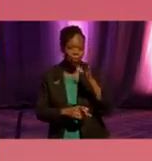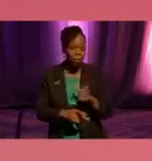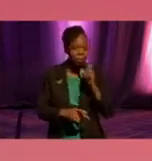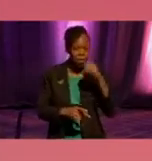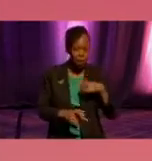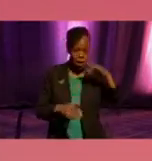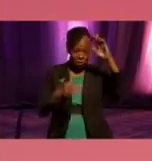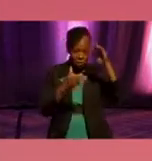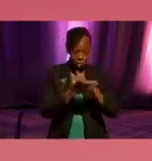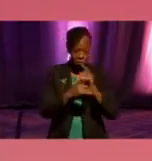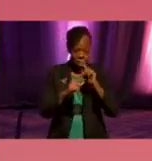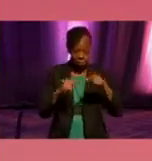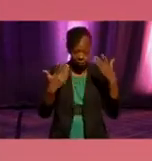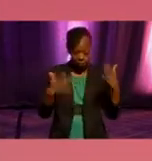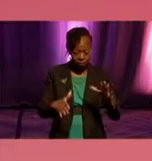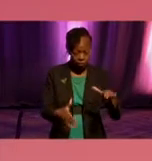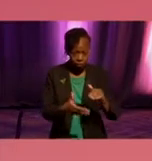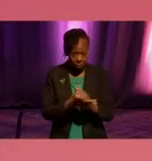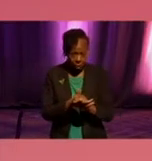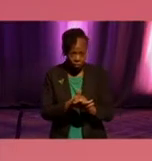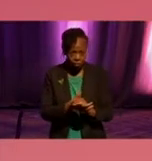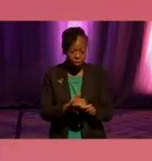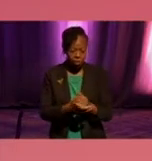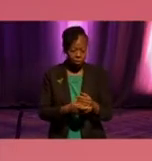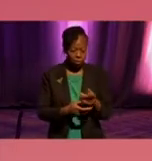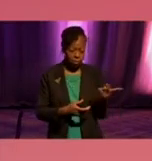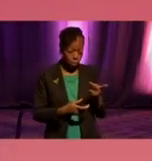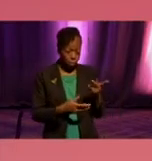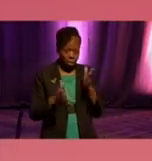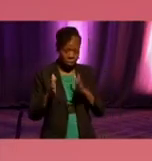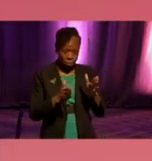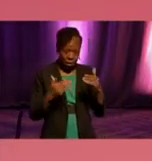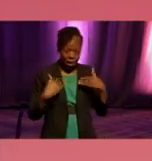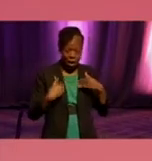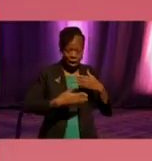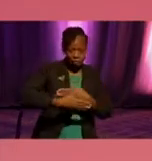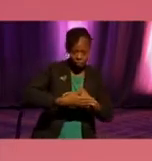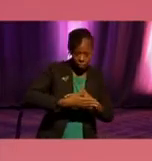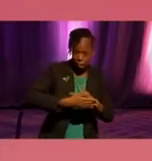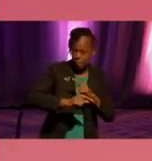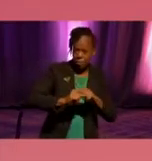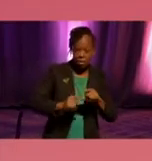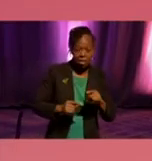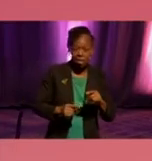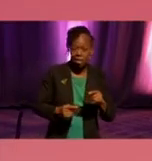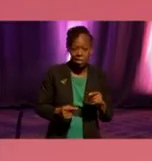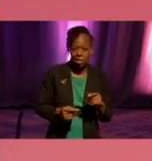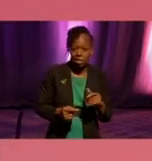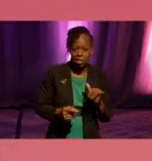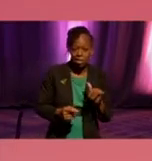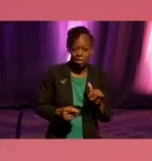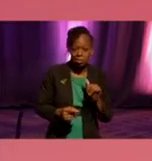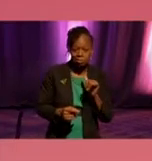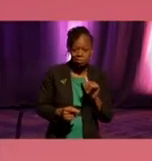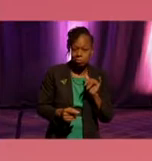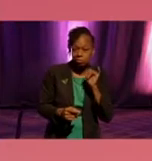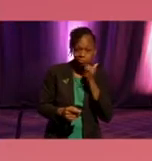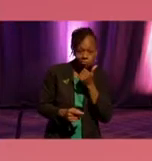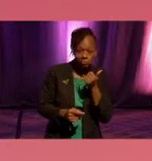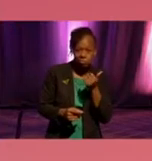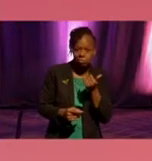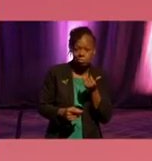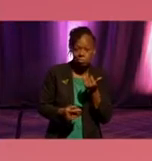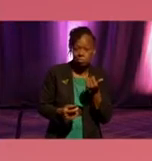But I'm married, my husband and I planned on having our baby, but we did not plan on me having a